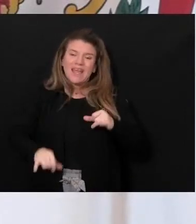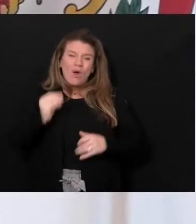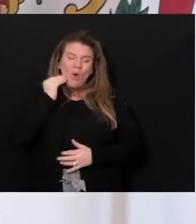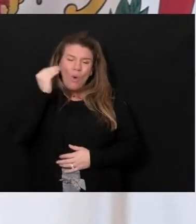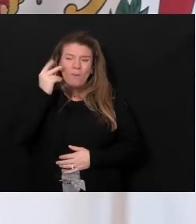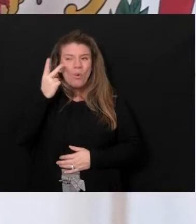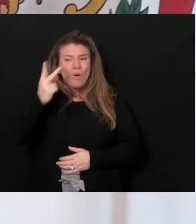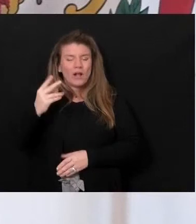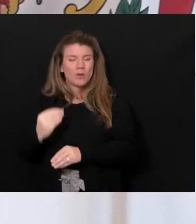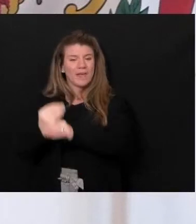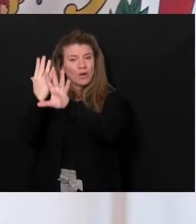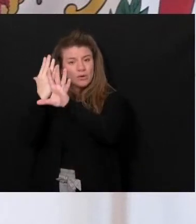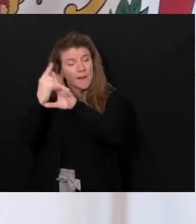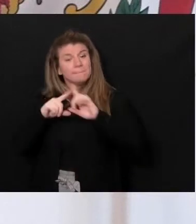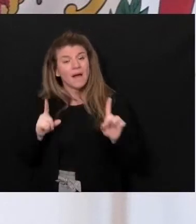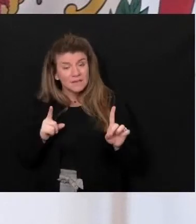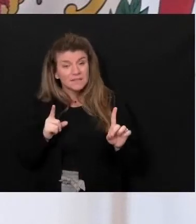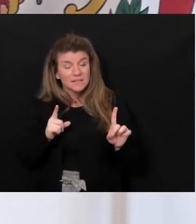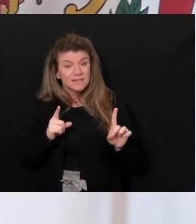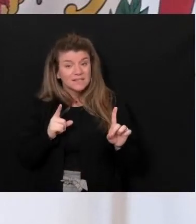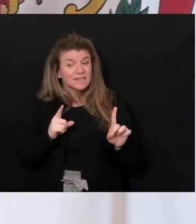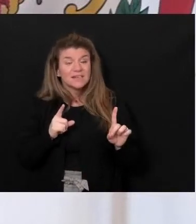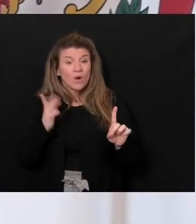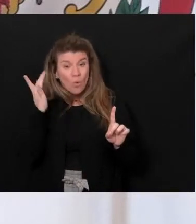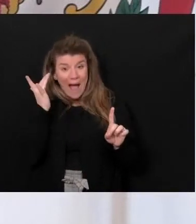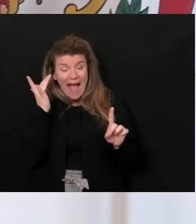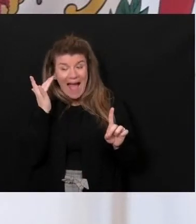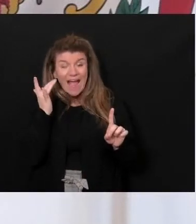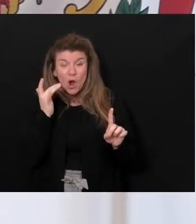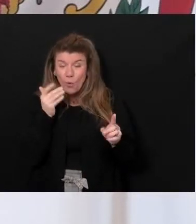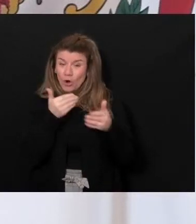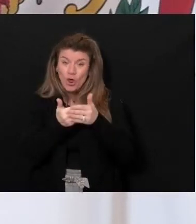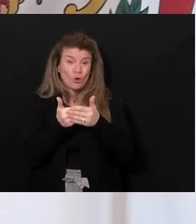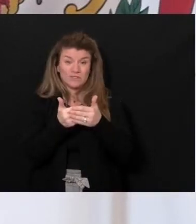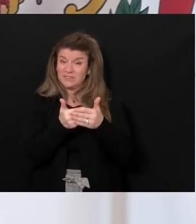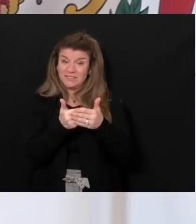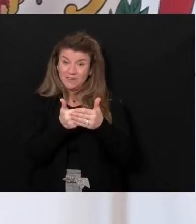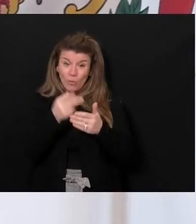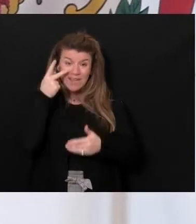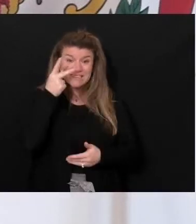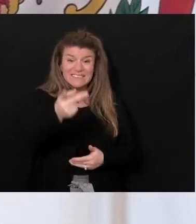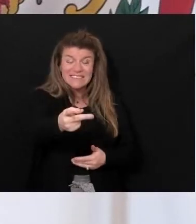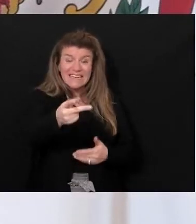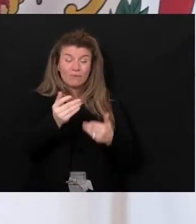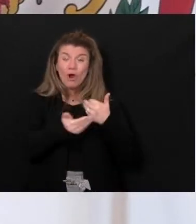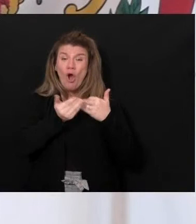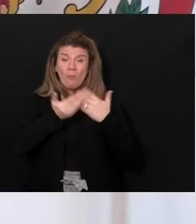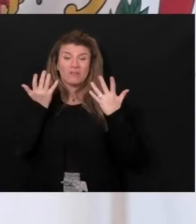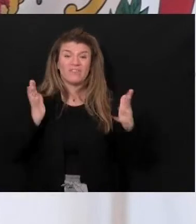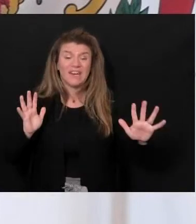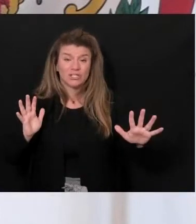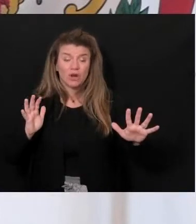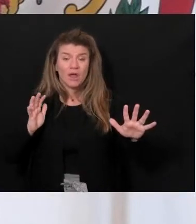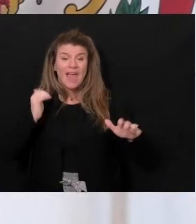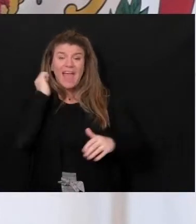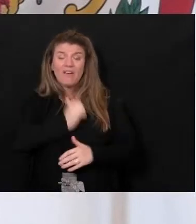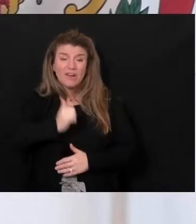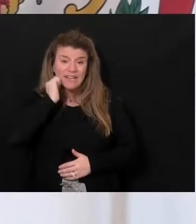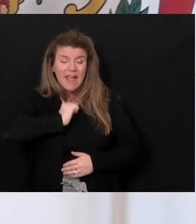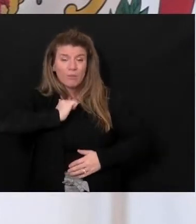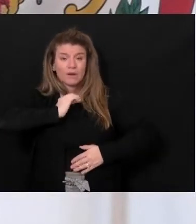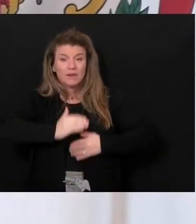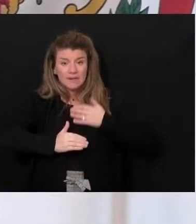online. But, you know, because we're close to the end of this rainbow. We're close. We're getting closer every day.